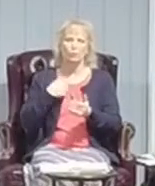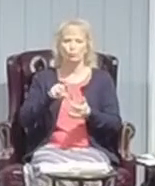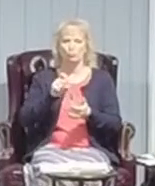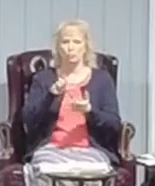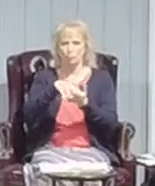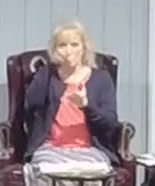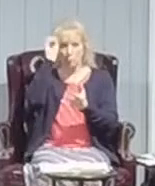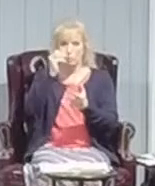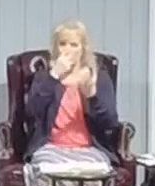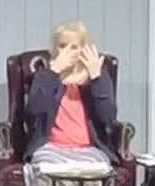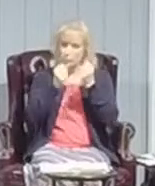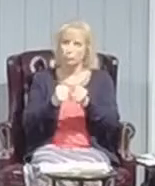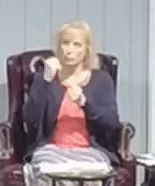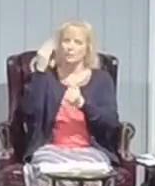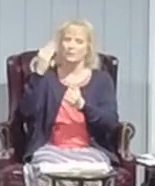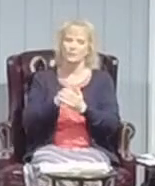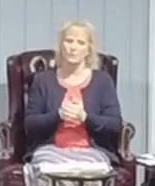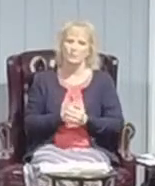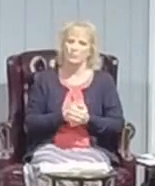trust him.